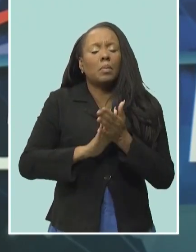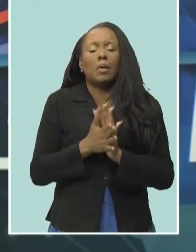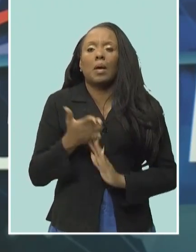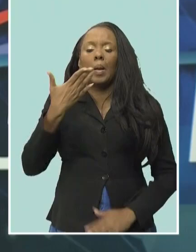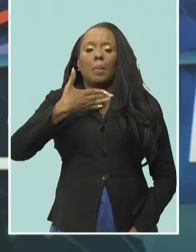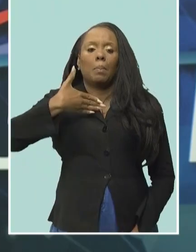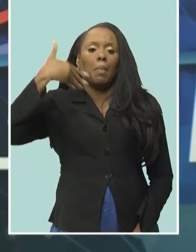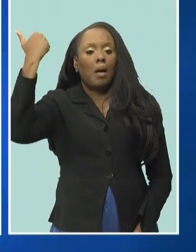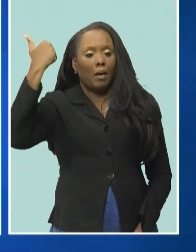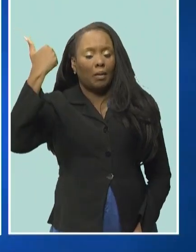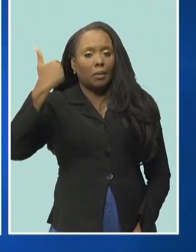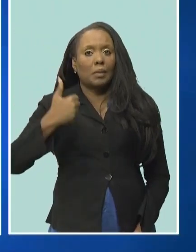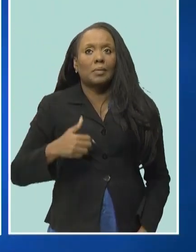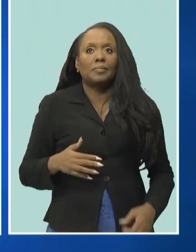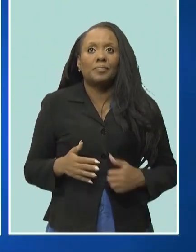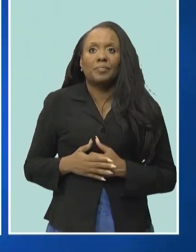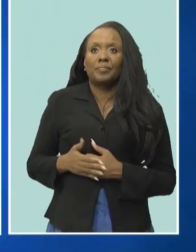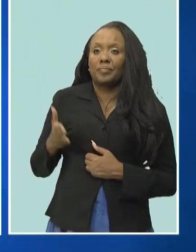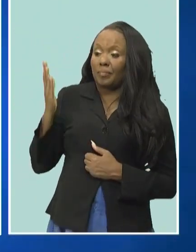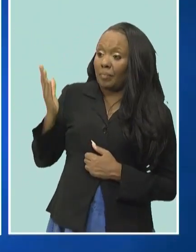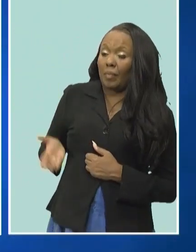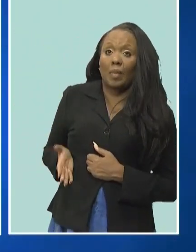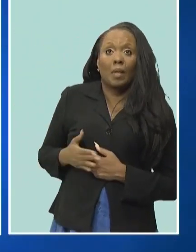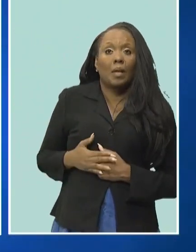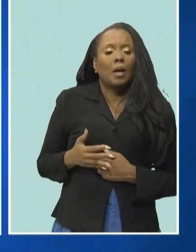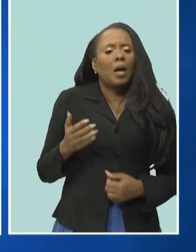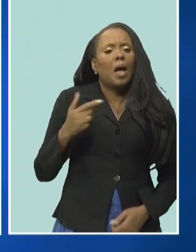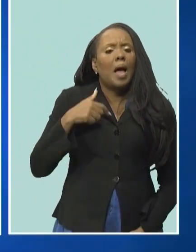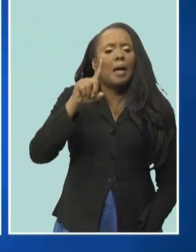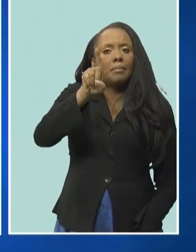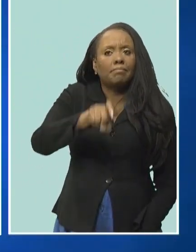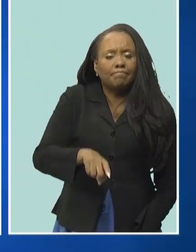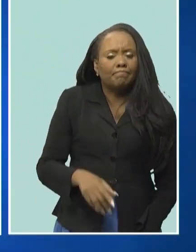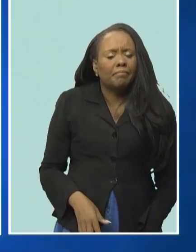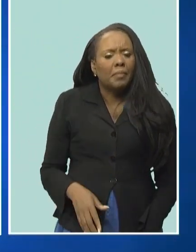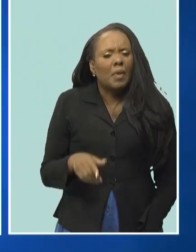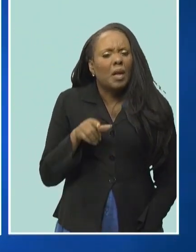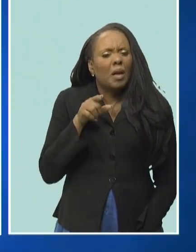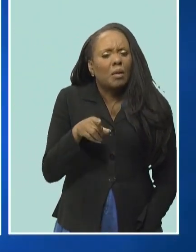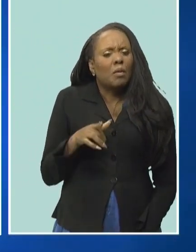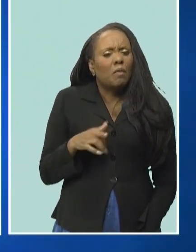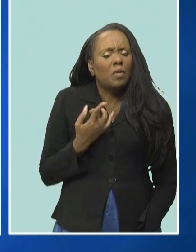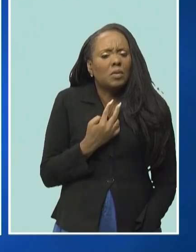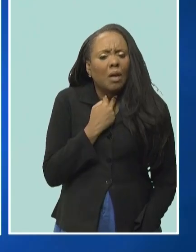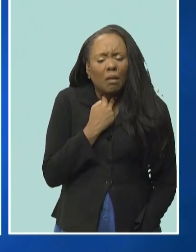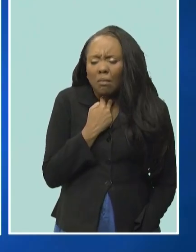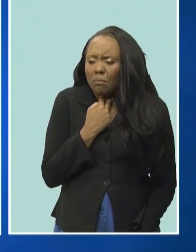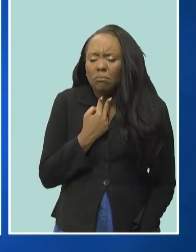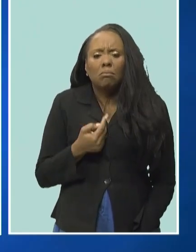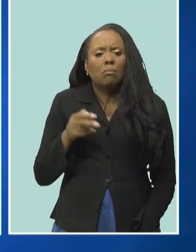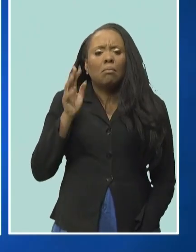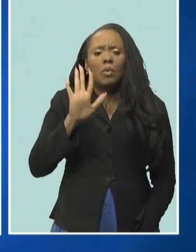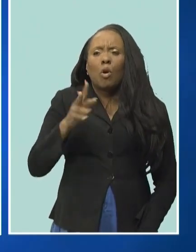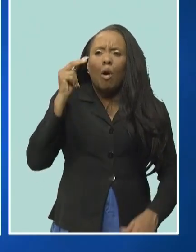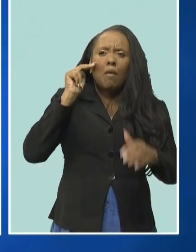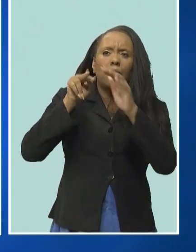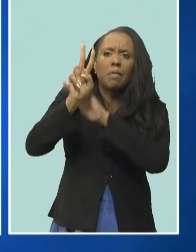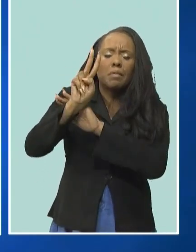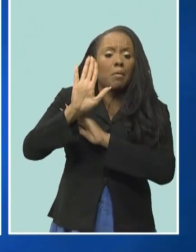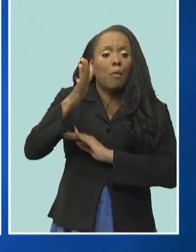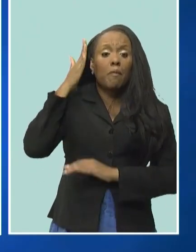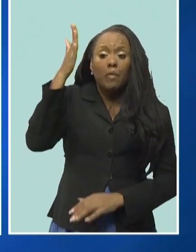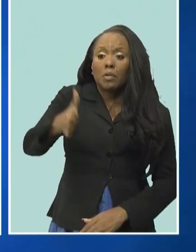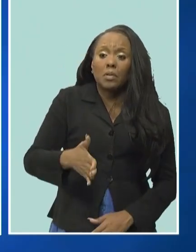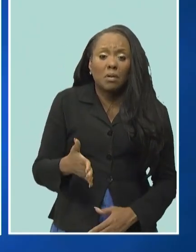themselves. I ask you today, are you feeling stuck in your vision? Then this conference is for you. Are you